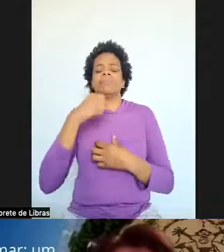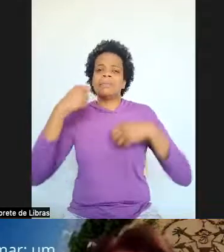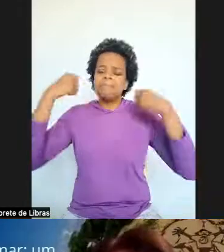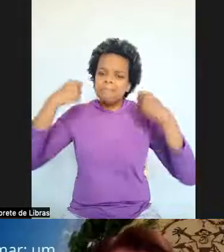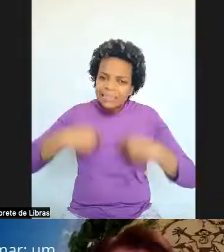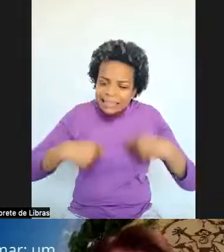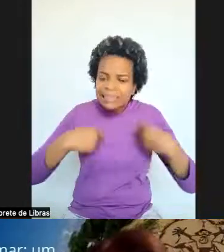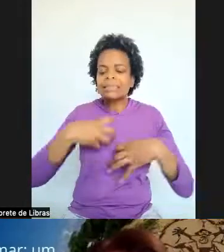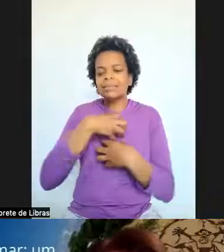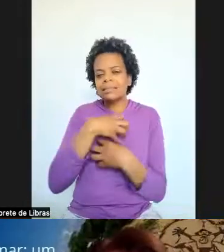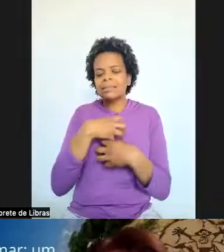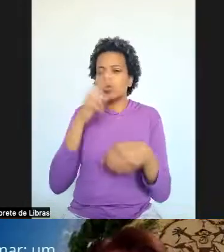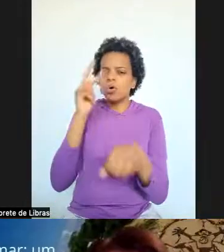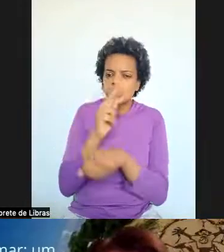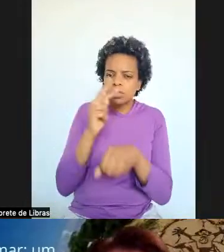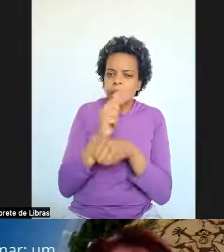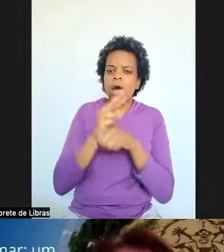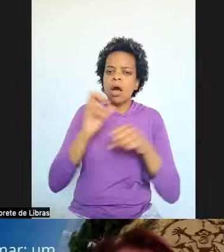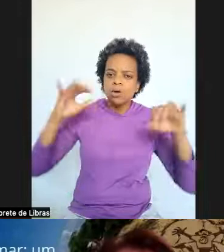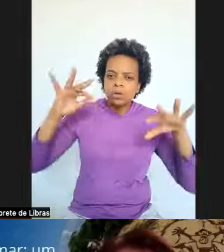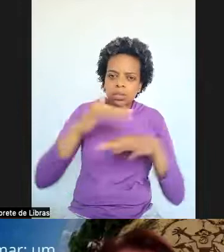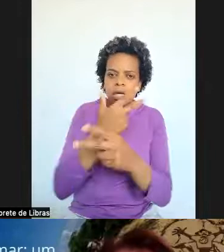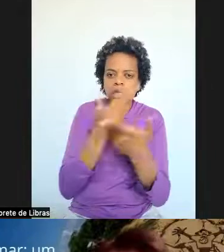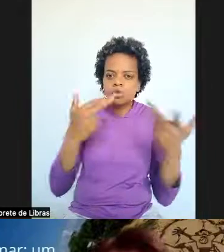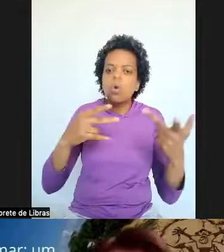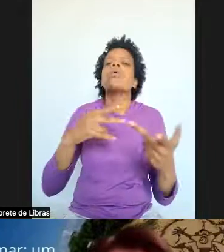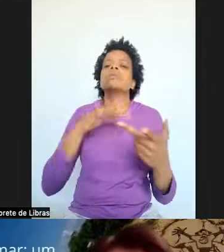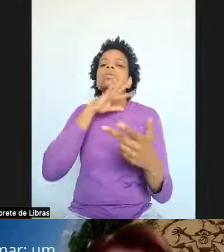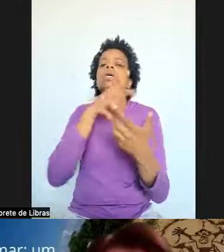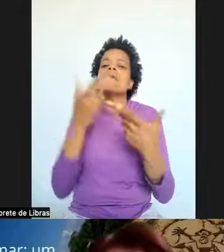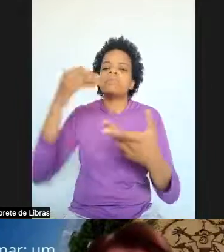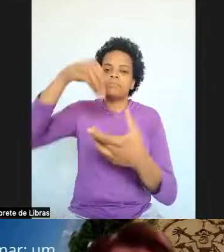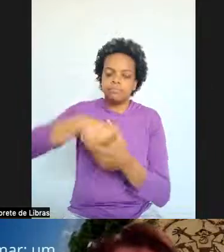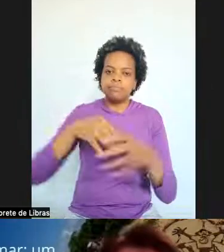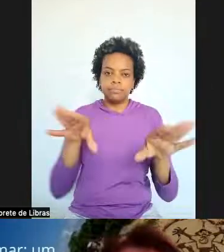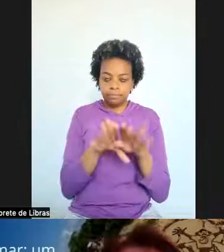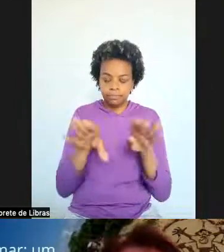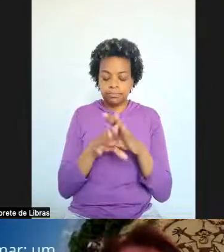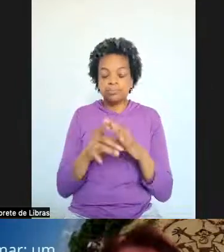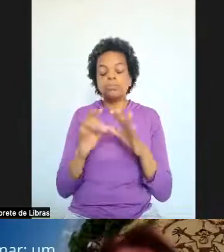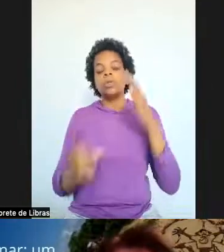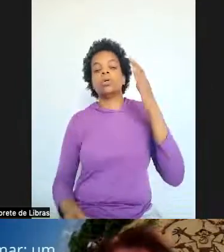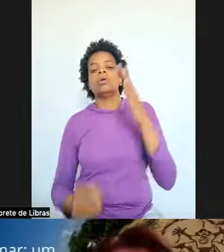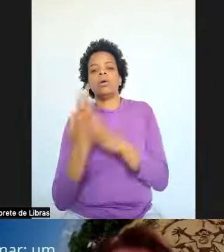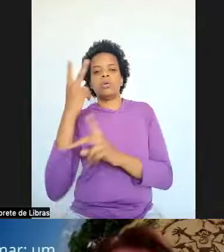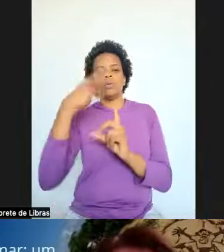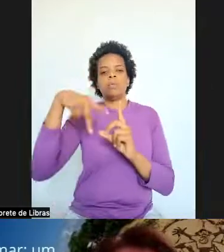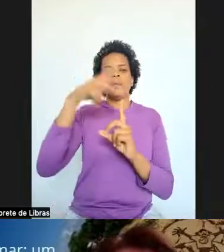were born from a fundamental necessity to conserve the ocean and its biodiversity. When